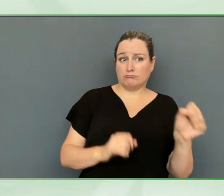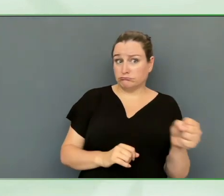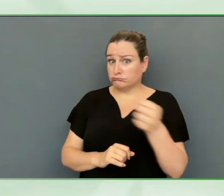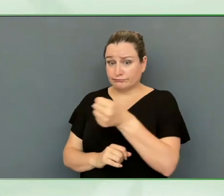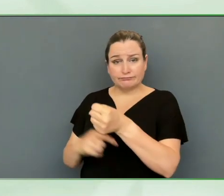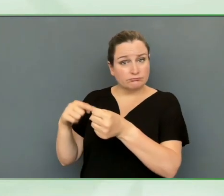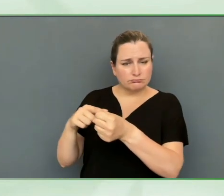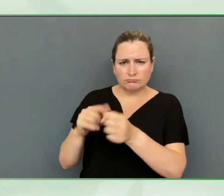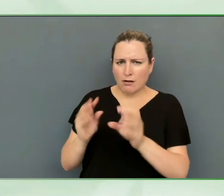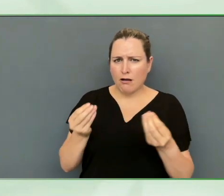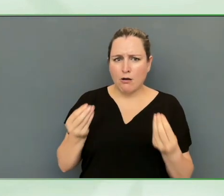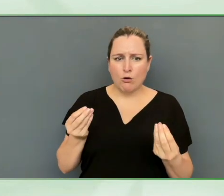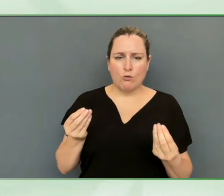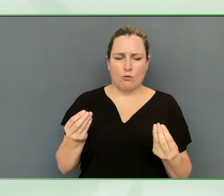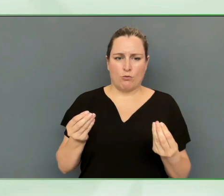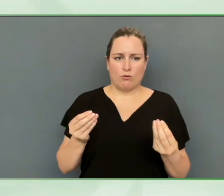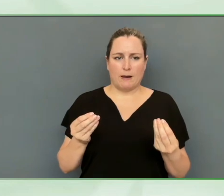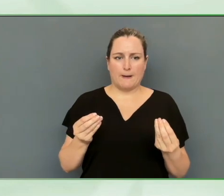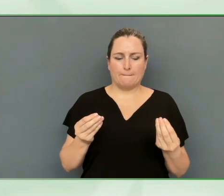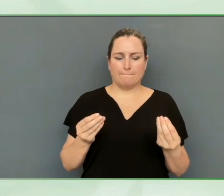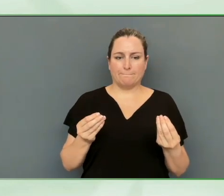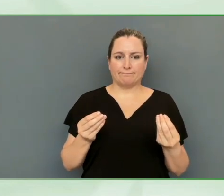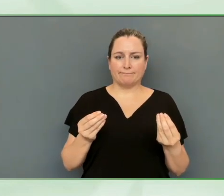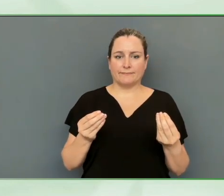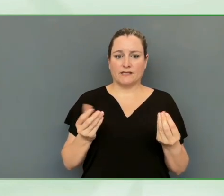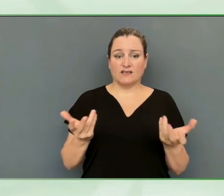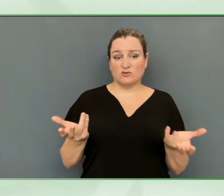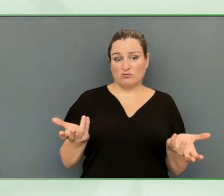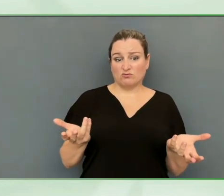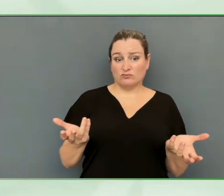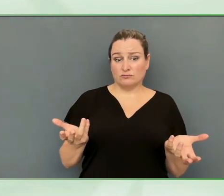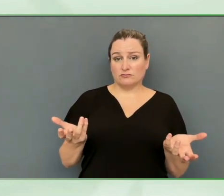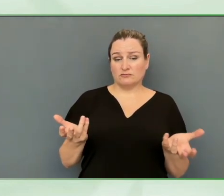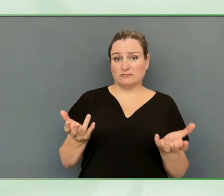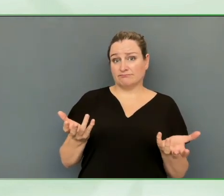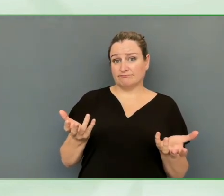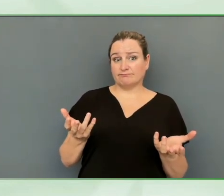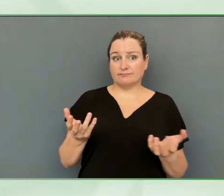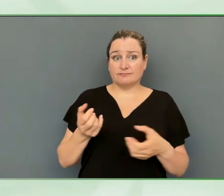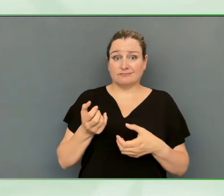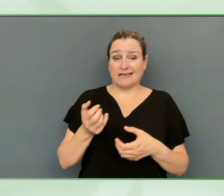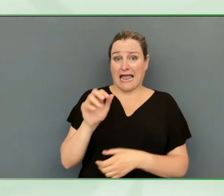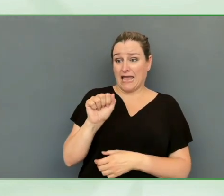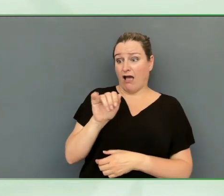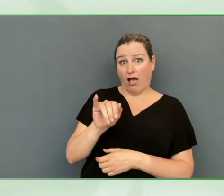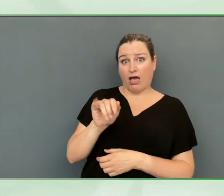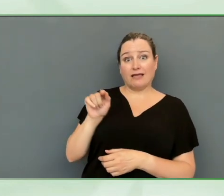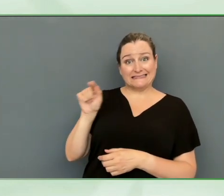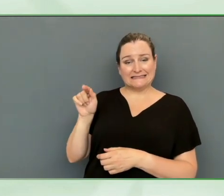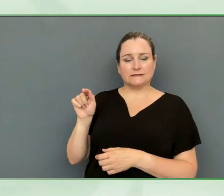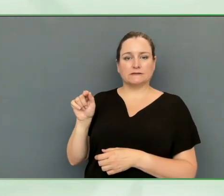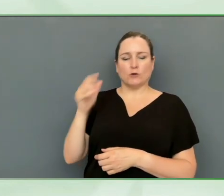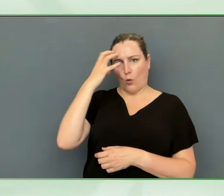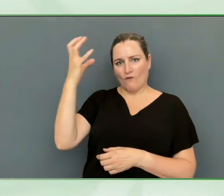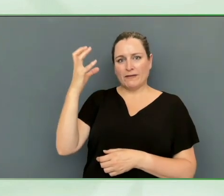for retention? And moreover, what tools is AI being used as a recruiting tool?